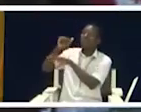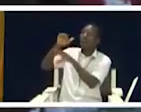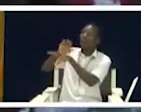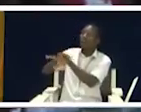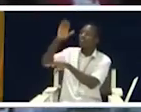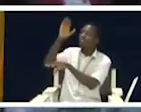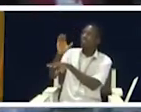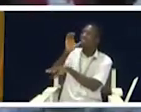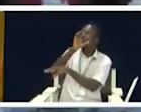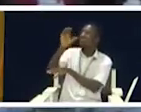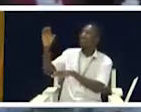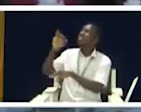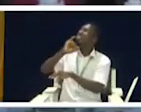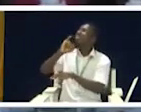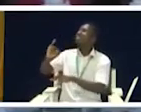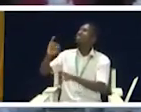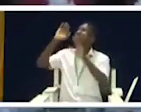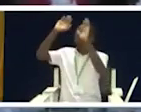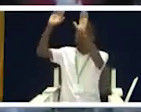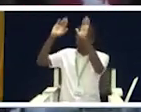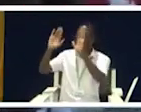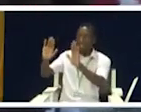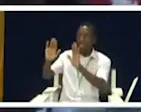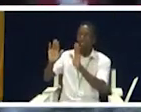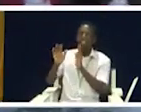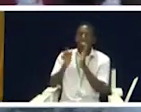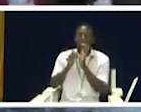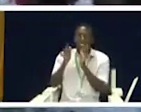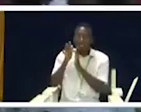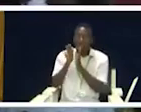30. It is finished.